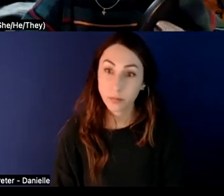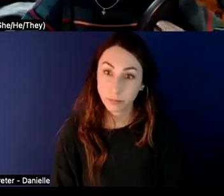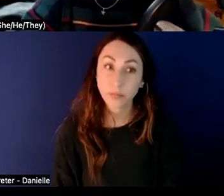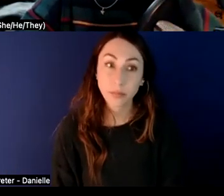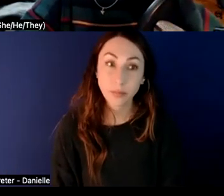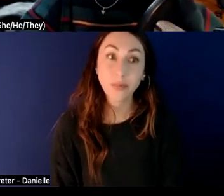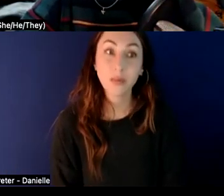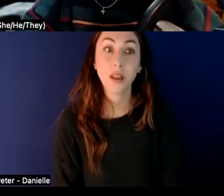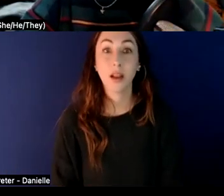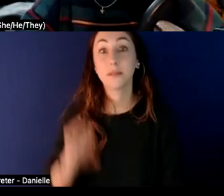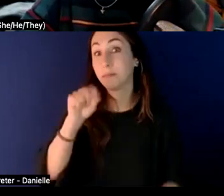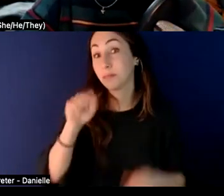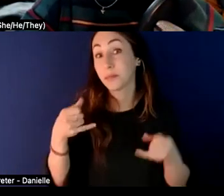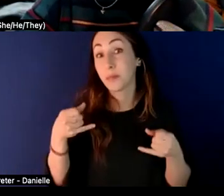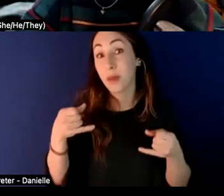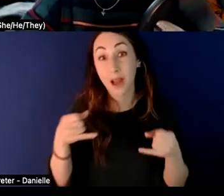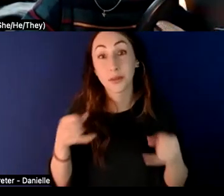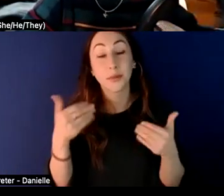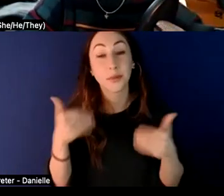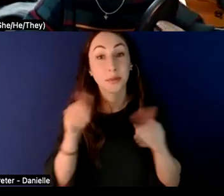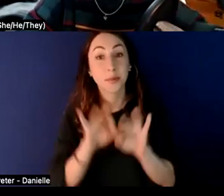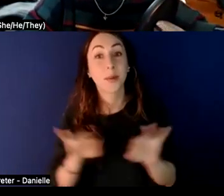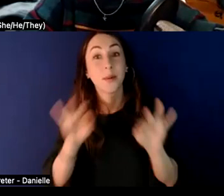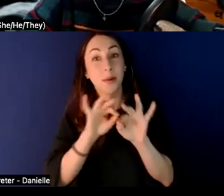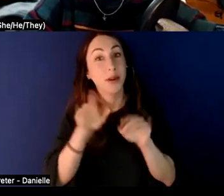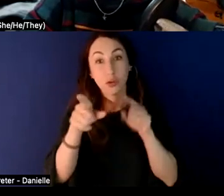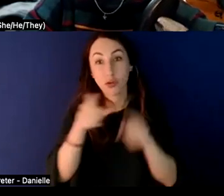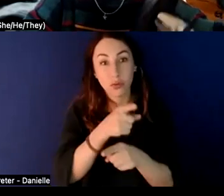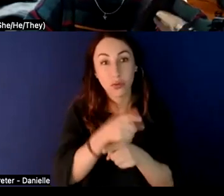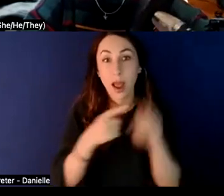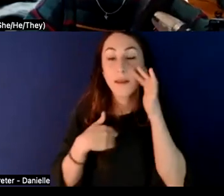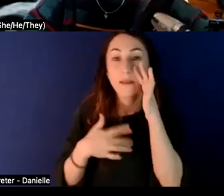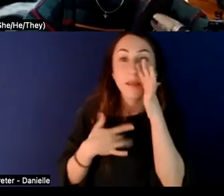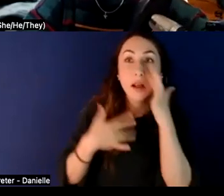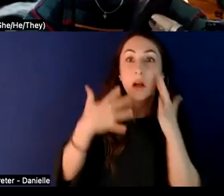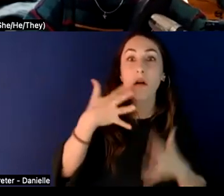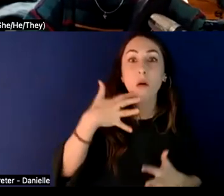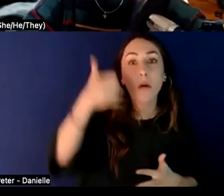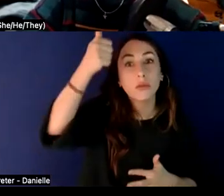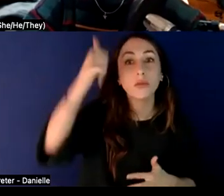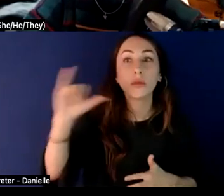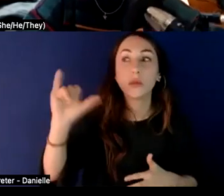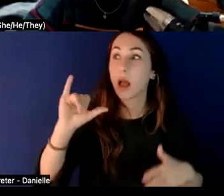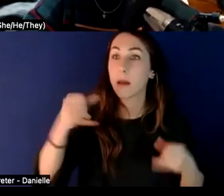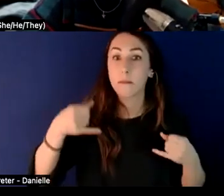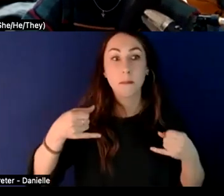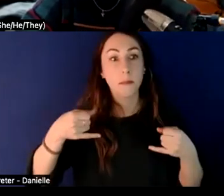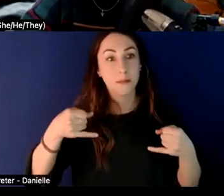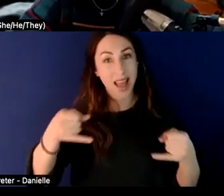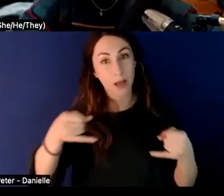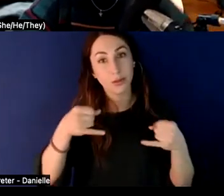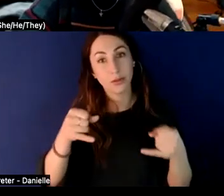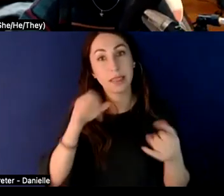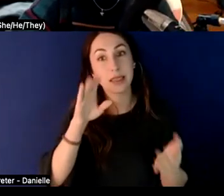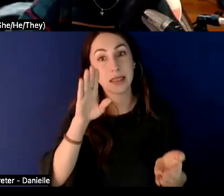Boundaries are so important, and you're right, because I feel like the older generations, is just boundaries were never something that